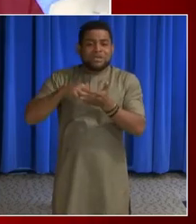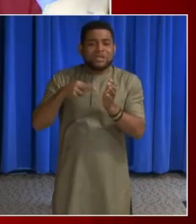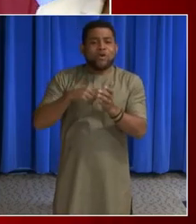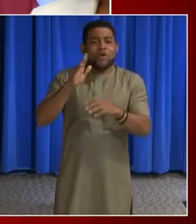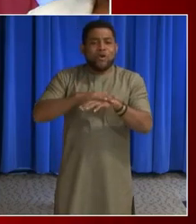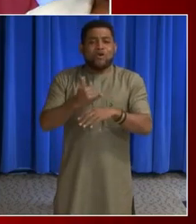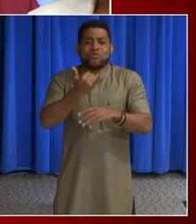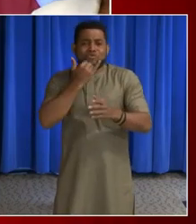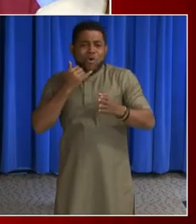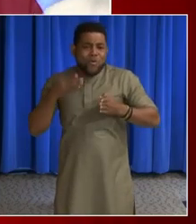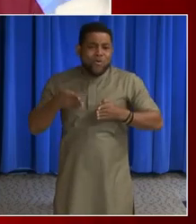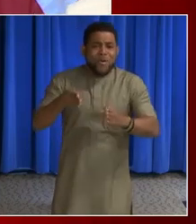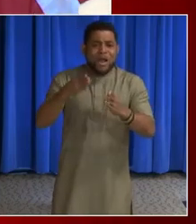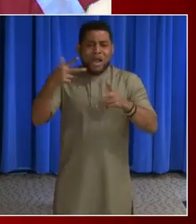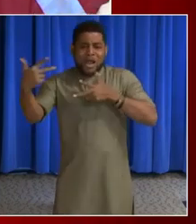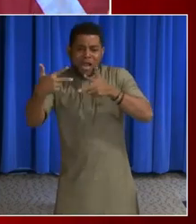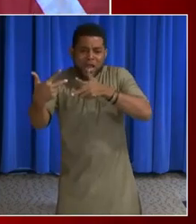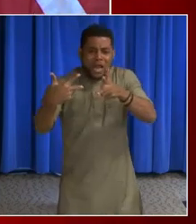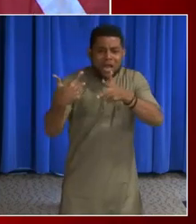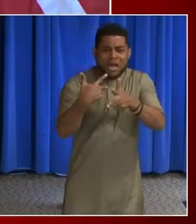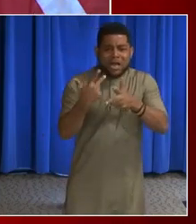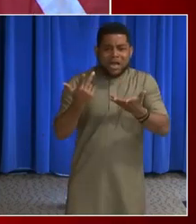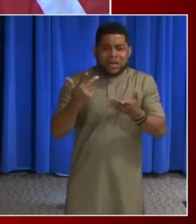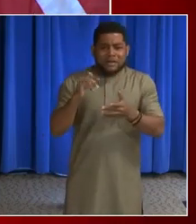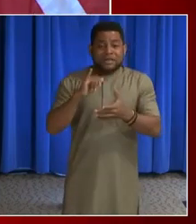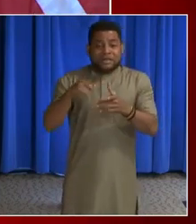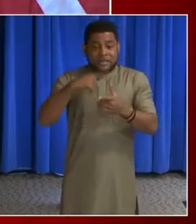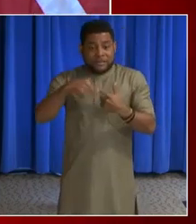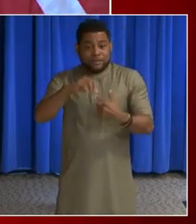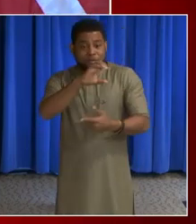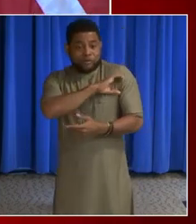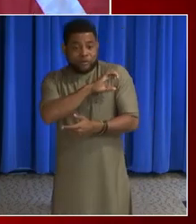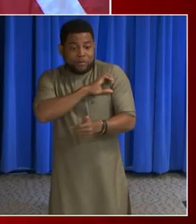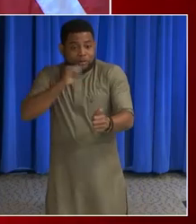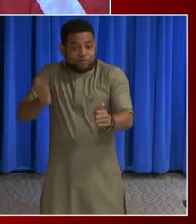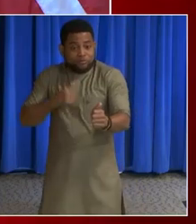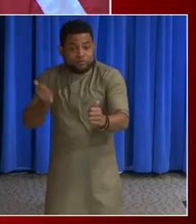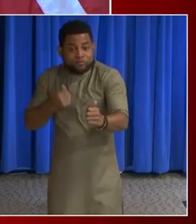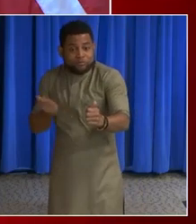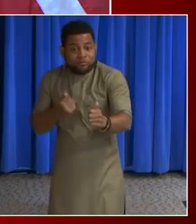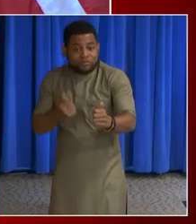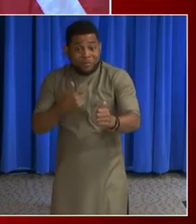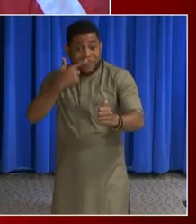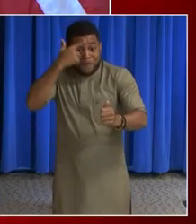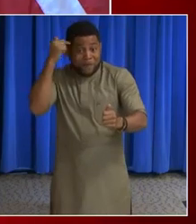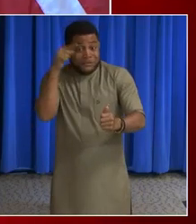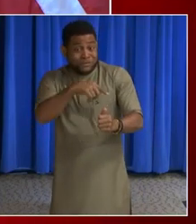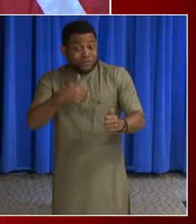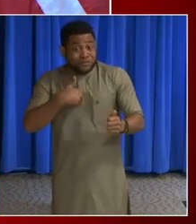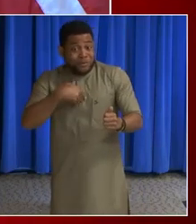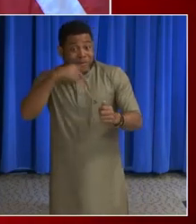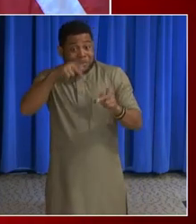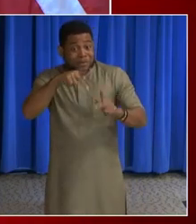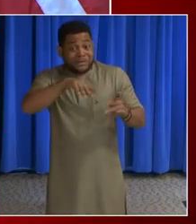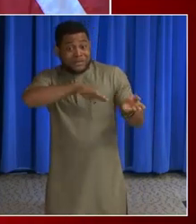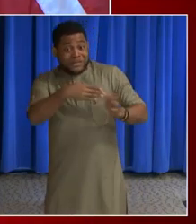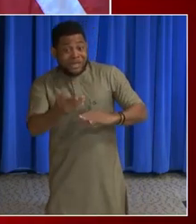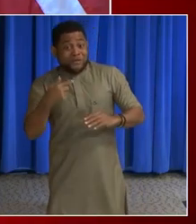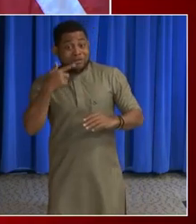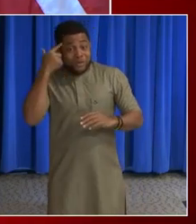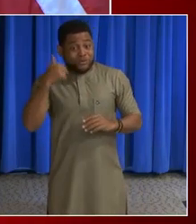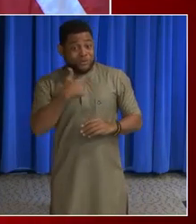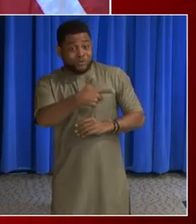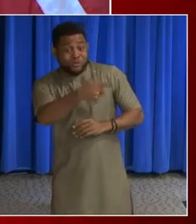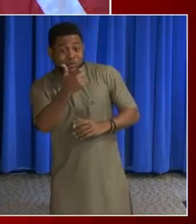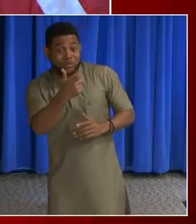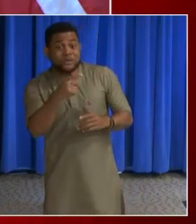And the police officer gets behind that vehicle because it was a shooting and because these juveniles could have died and because they were shot and there's a probability that there could